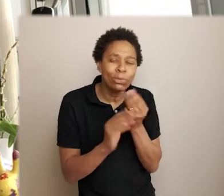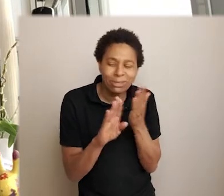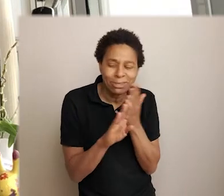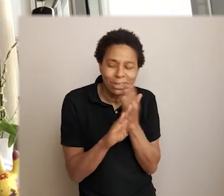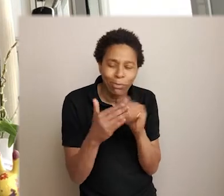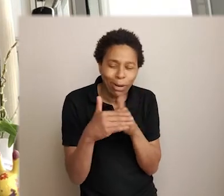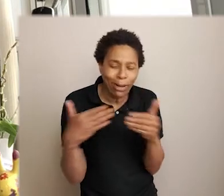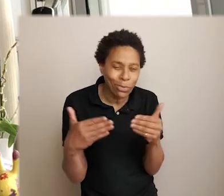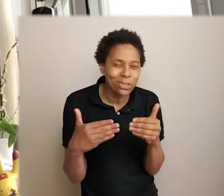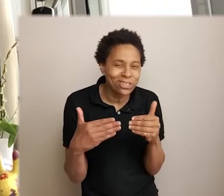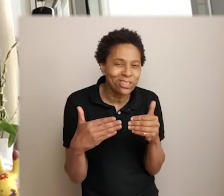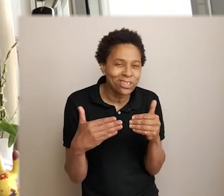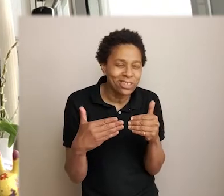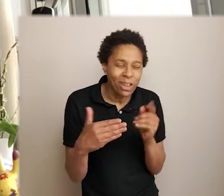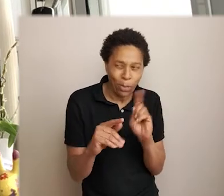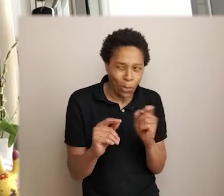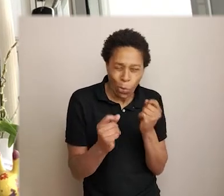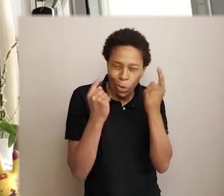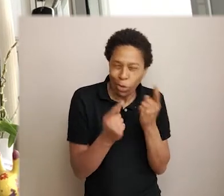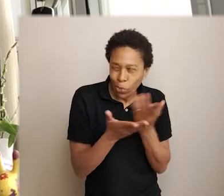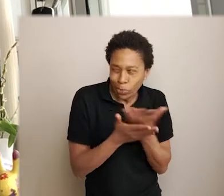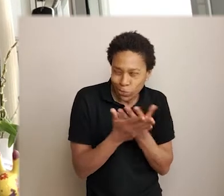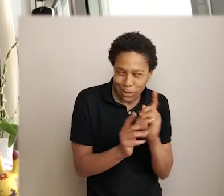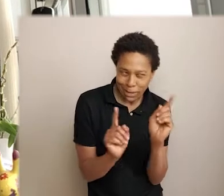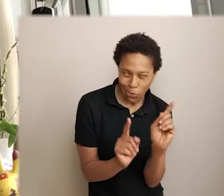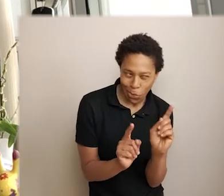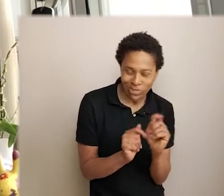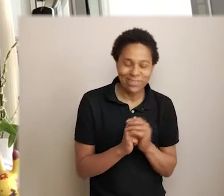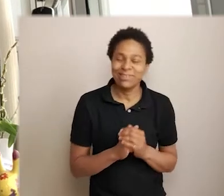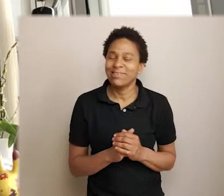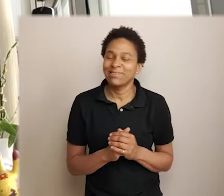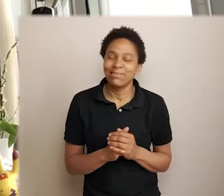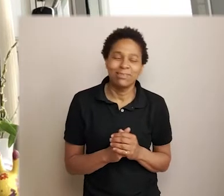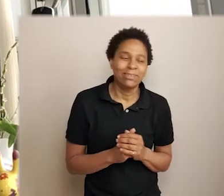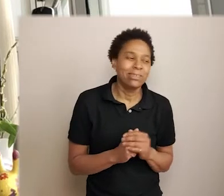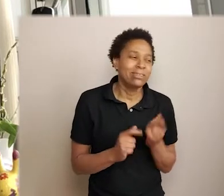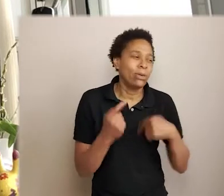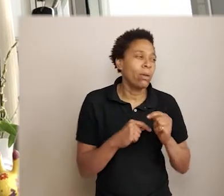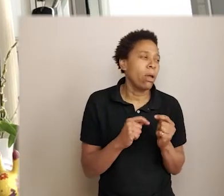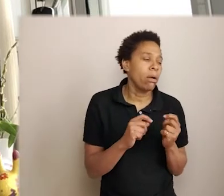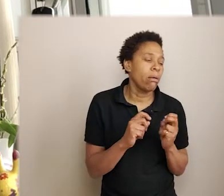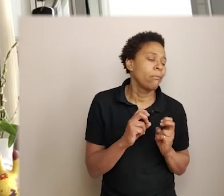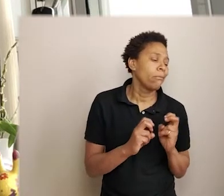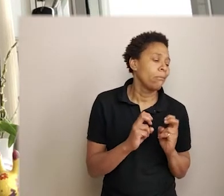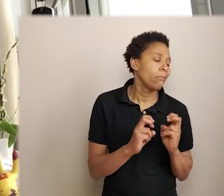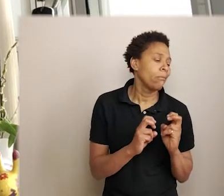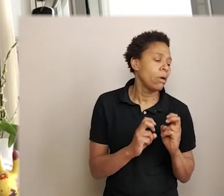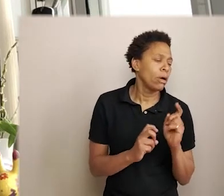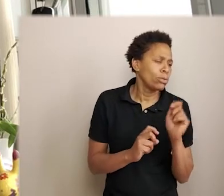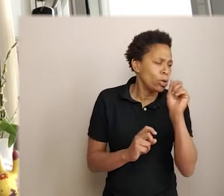talking about different people, males and females, on the buses.